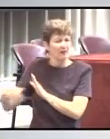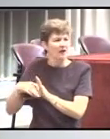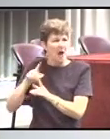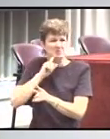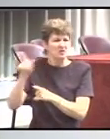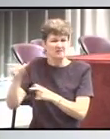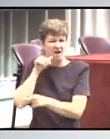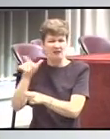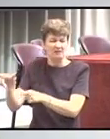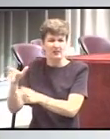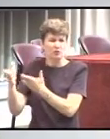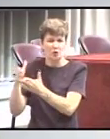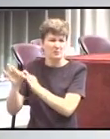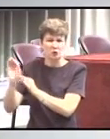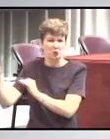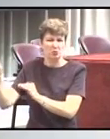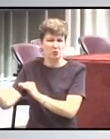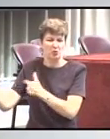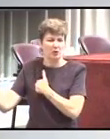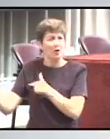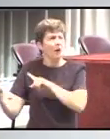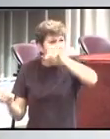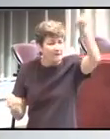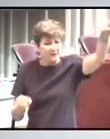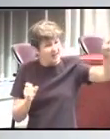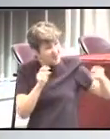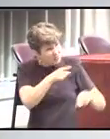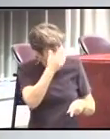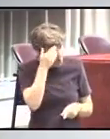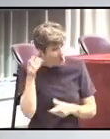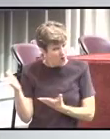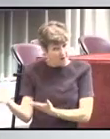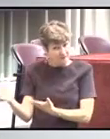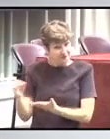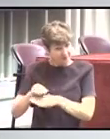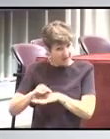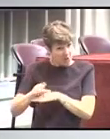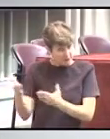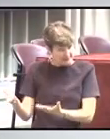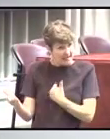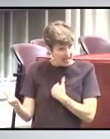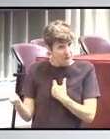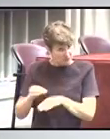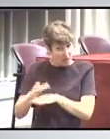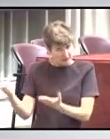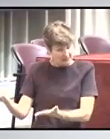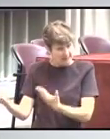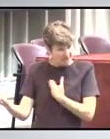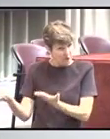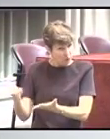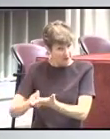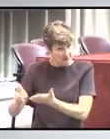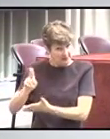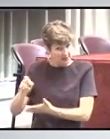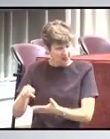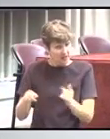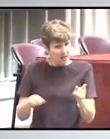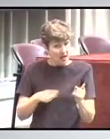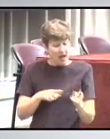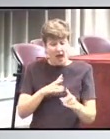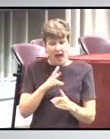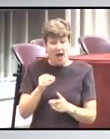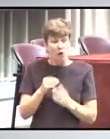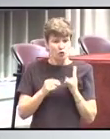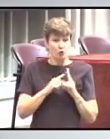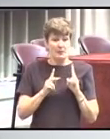sure there's not any kind of interpreted. I said, did you know that there's a counseling session? There's counseling services.